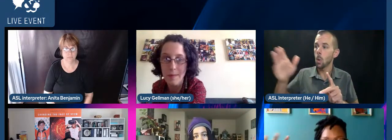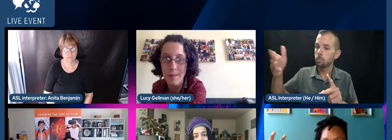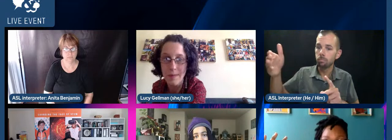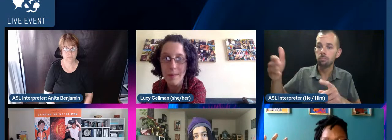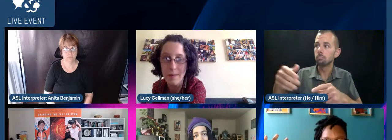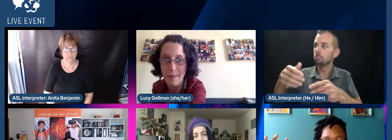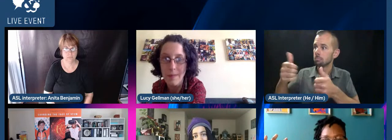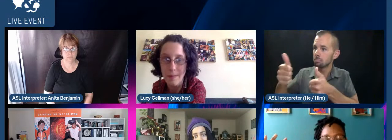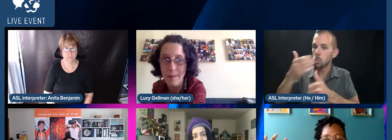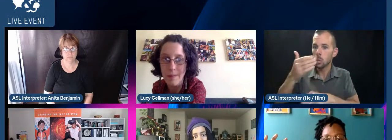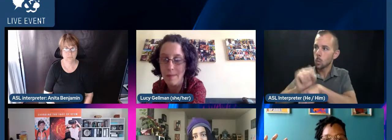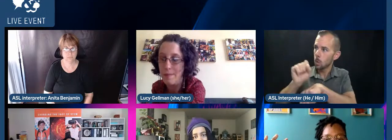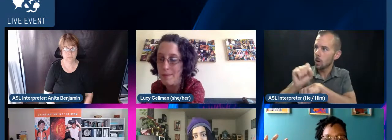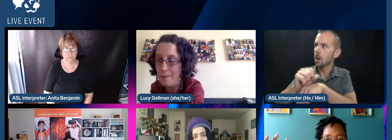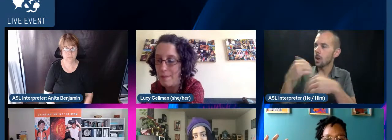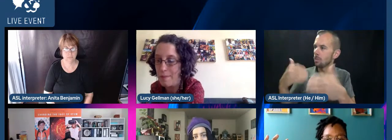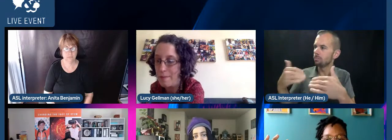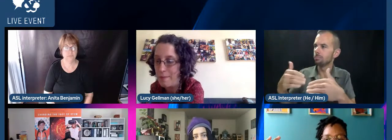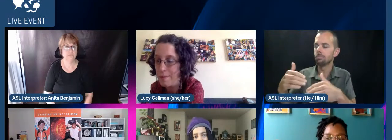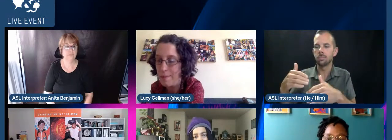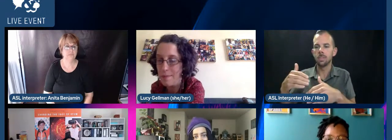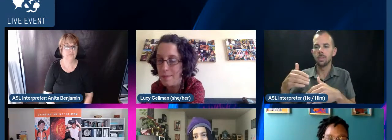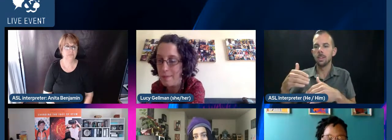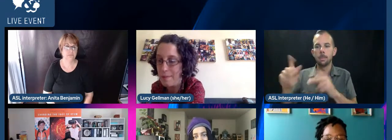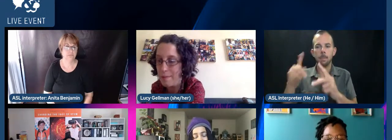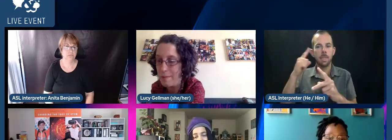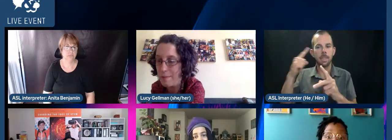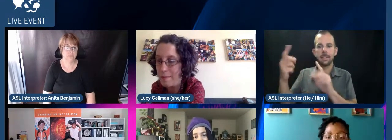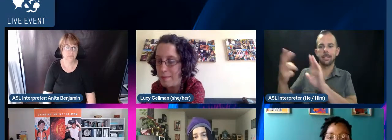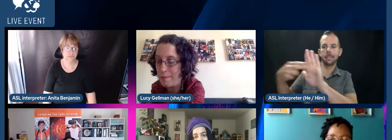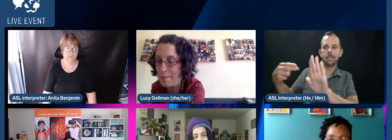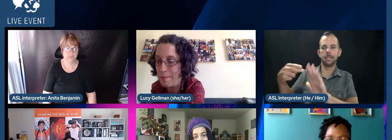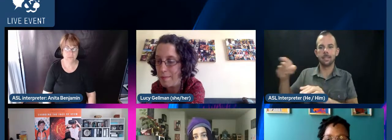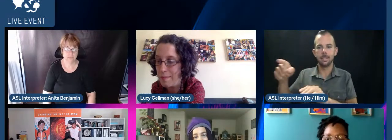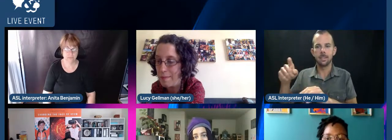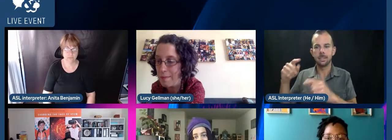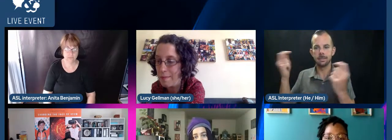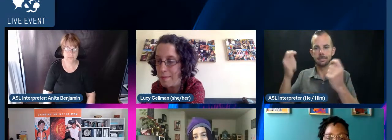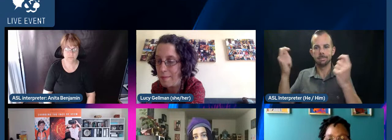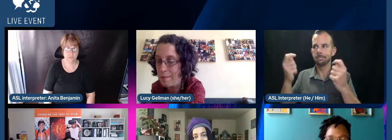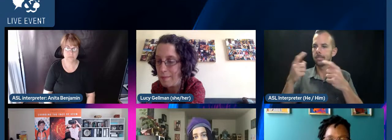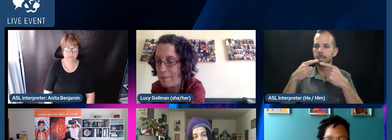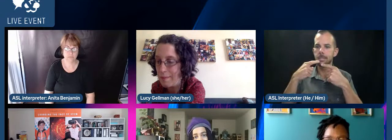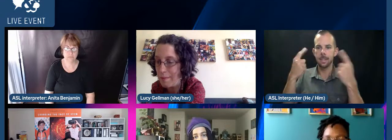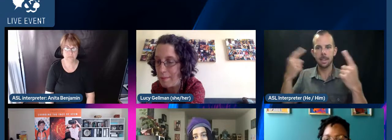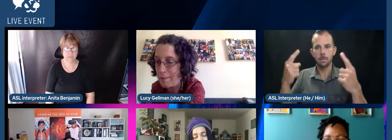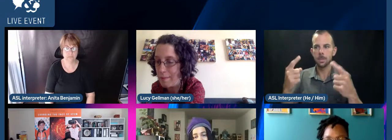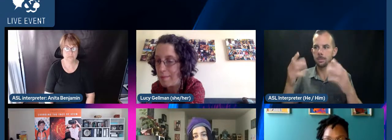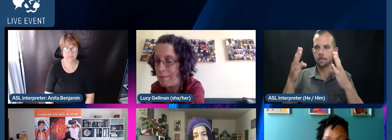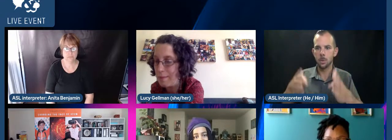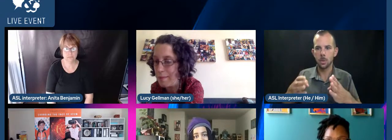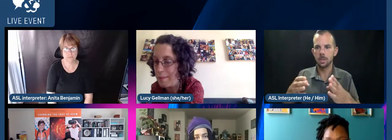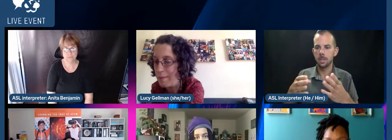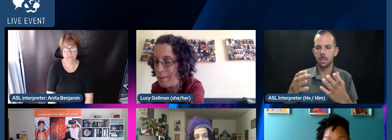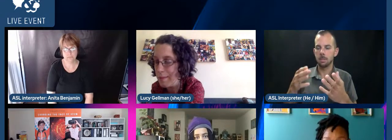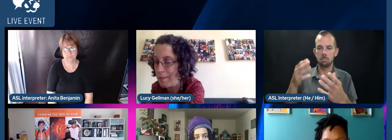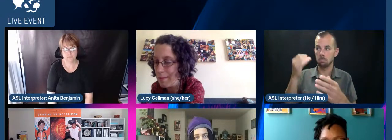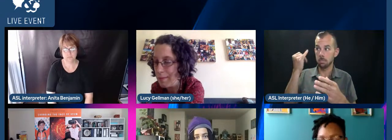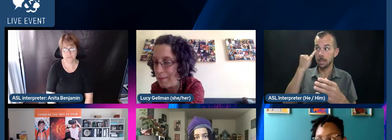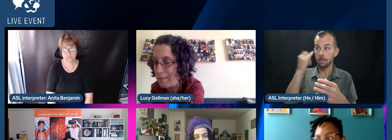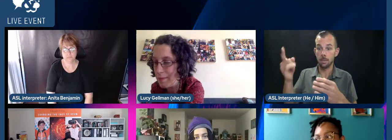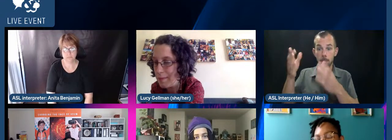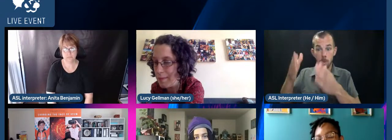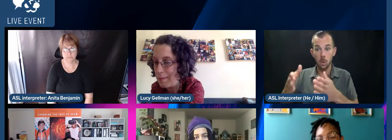of discourse, for want of a better term, right? Like, just because you have a large following or because you have received accolades doesn't mean that you're behaving as a